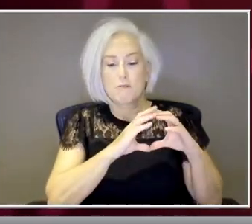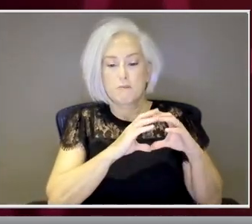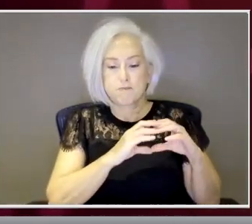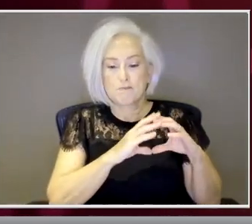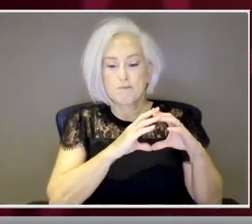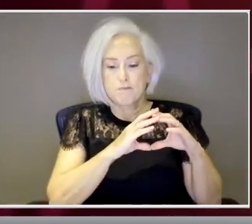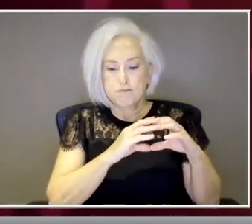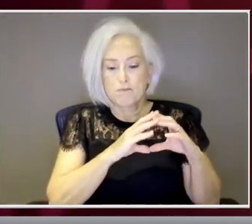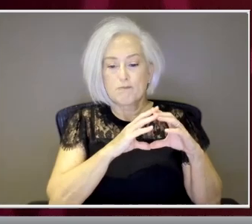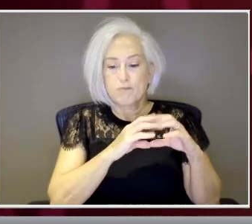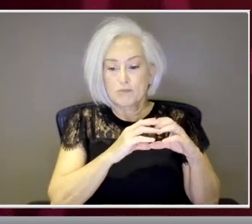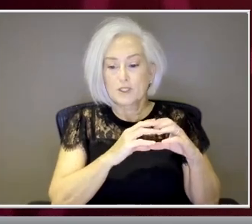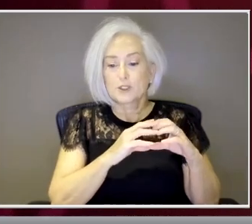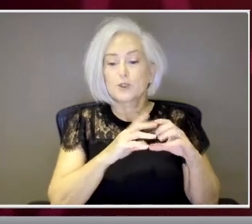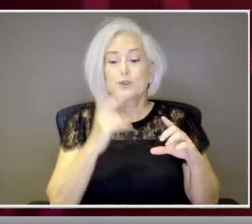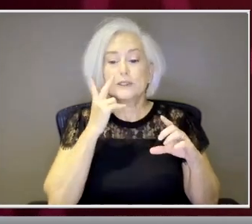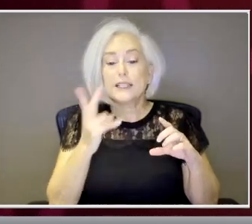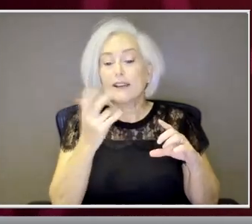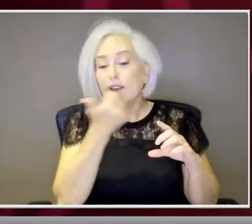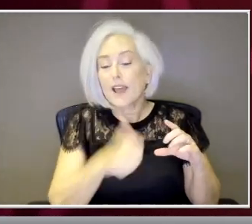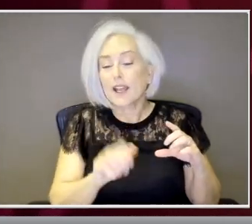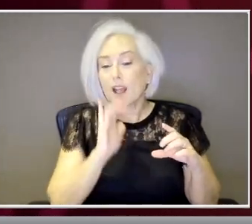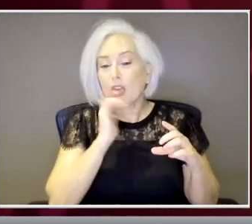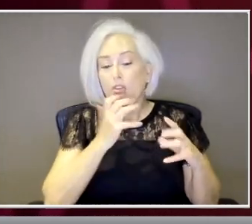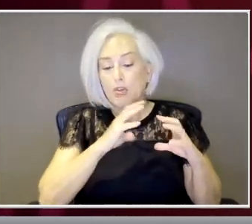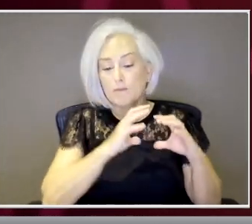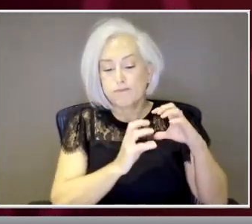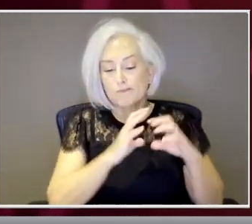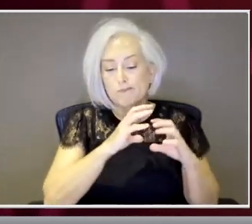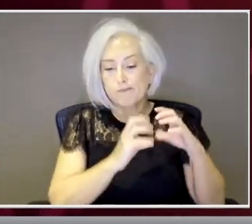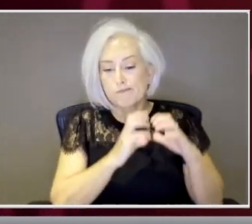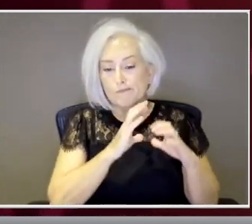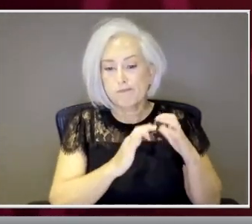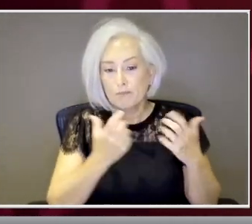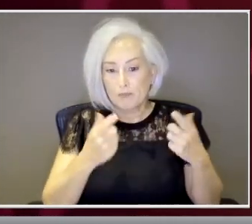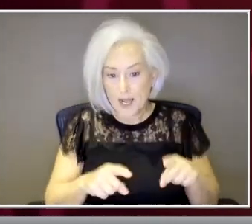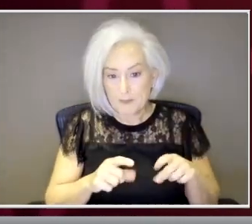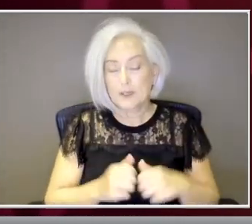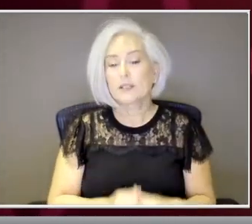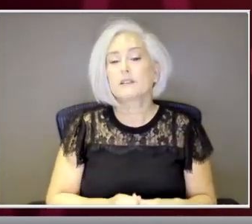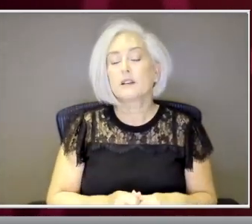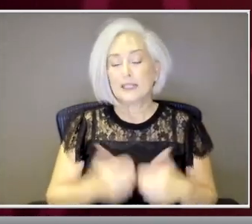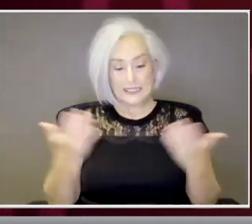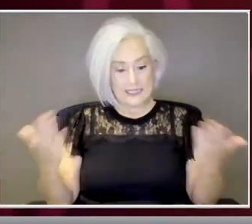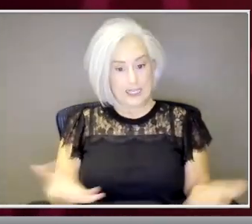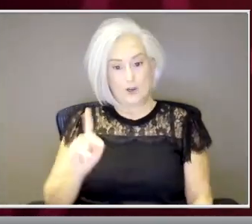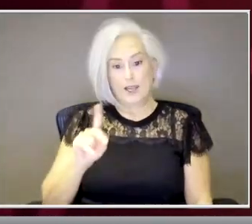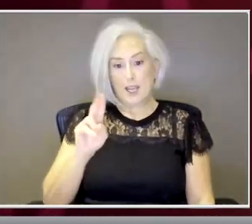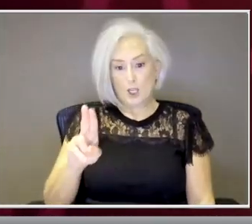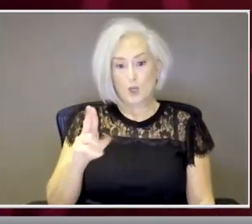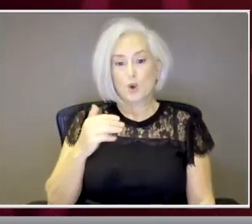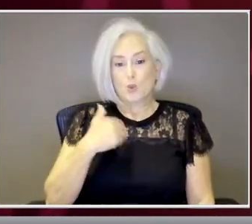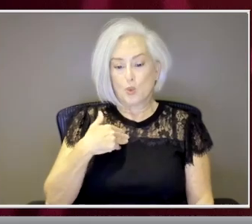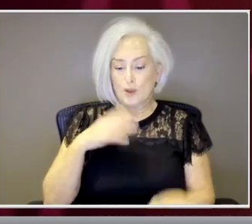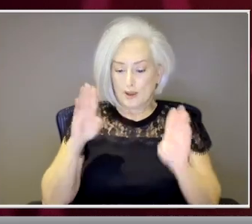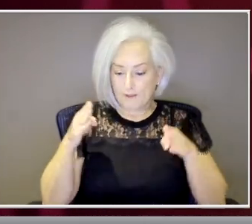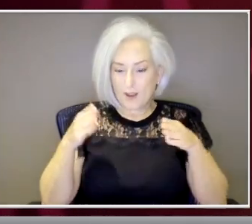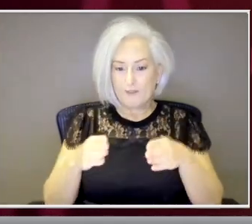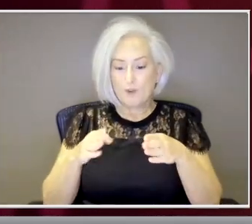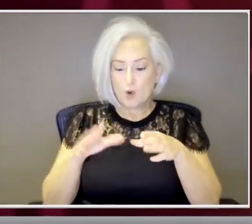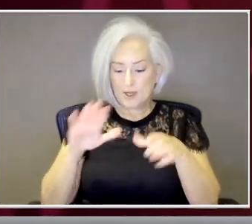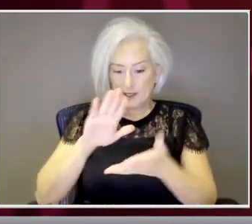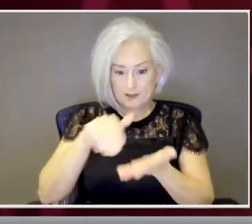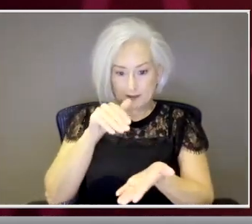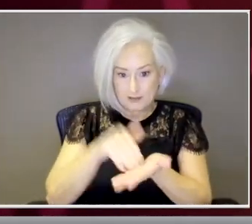her over the years. Thankfully, here at KU, we're fortunate to have a dedicated adult congenital heart disease center, which is